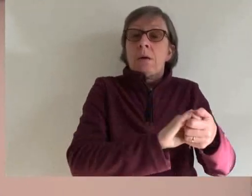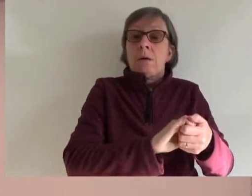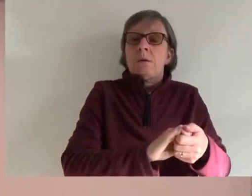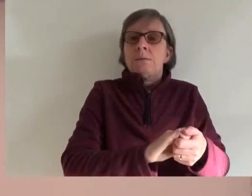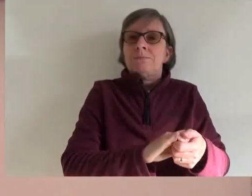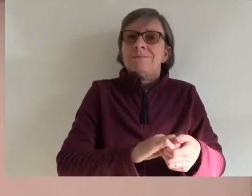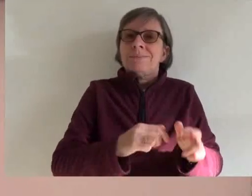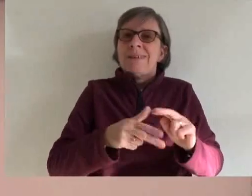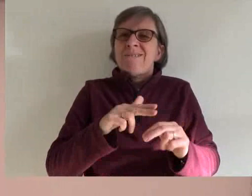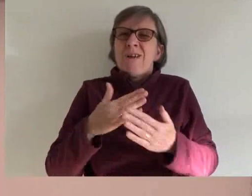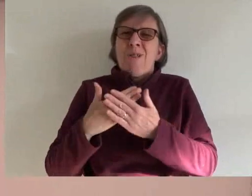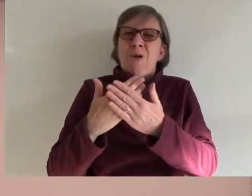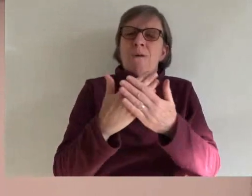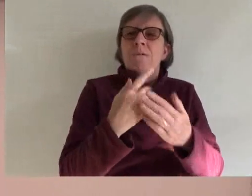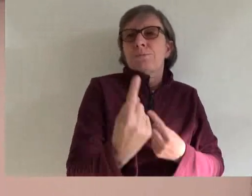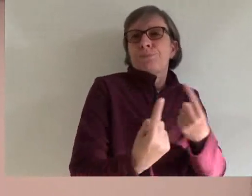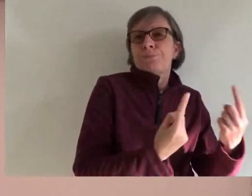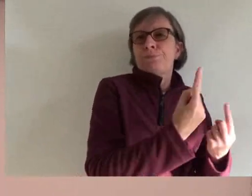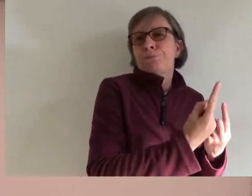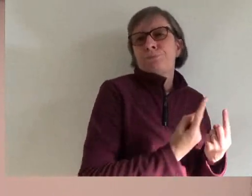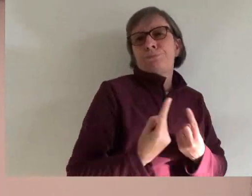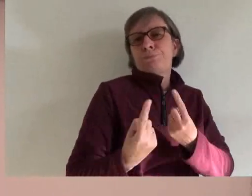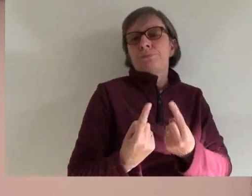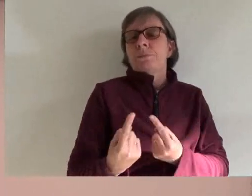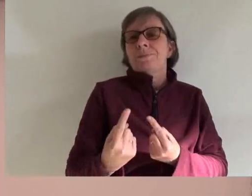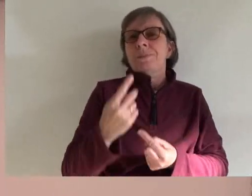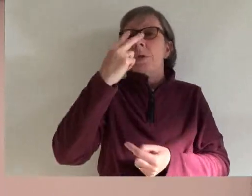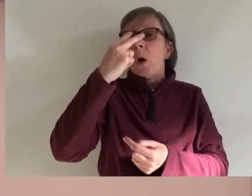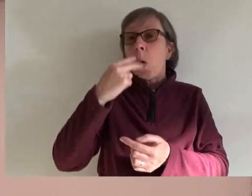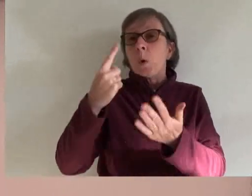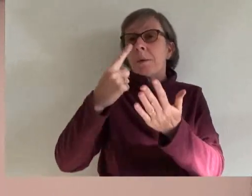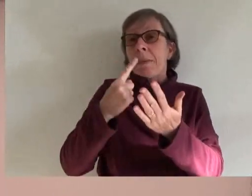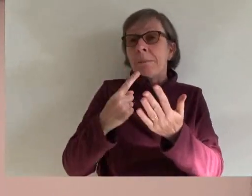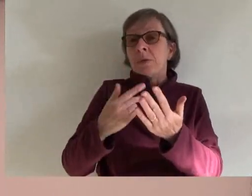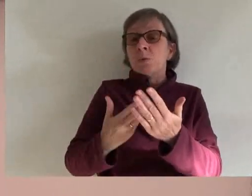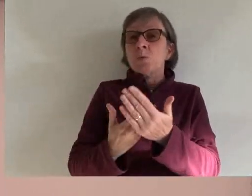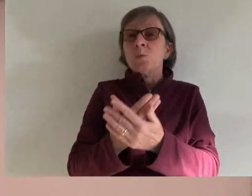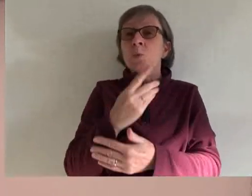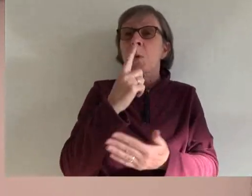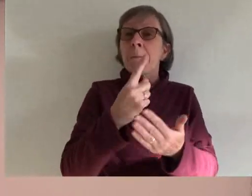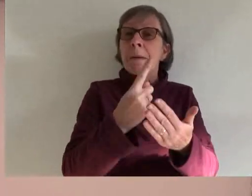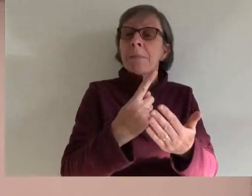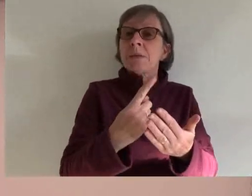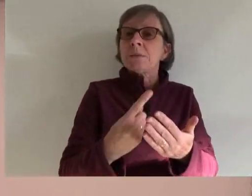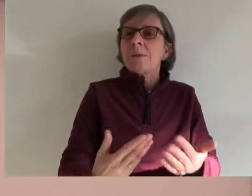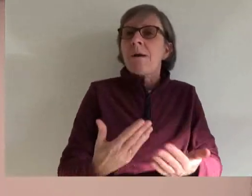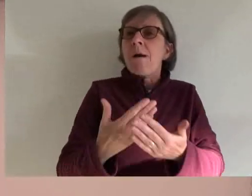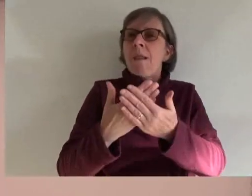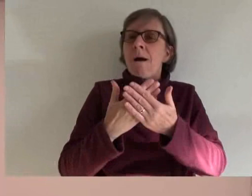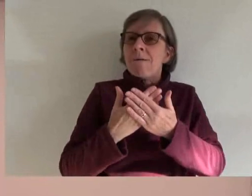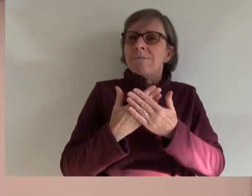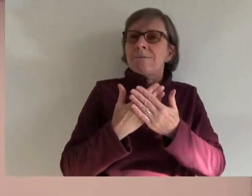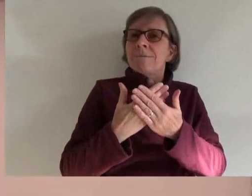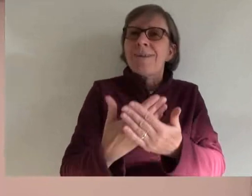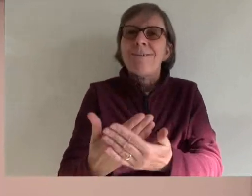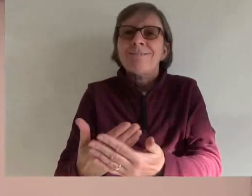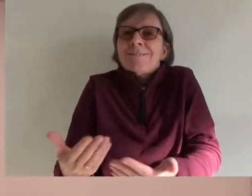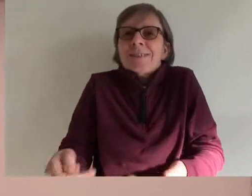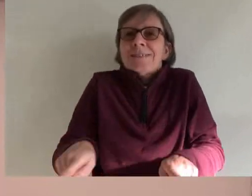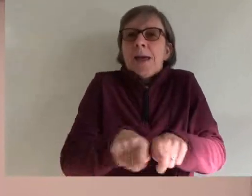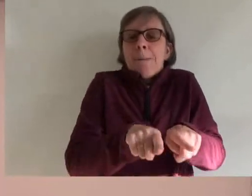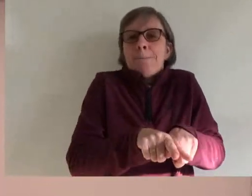another." The old commandment, the new commandment, it was the same commandment. And John is writing that this is what you should be